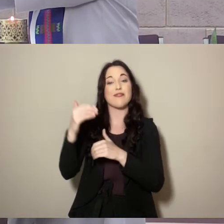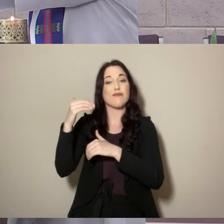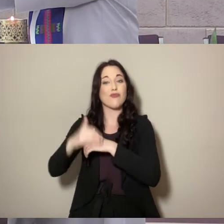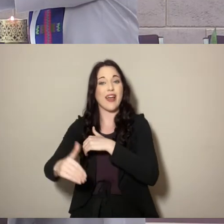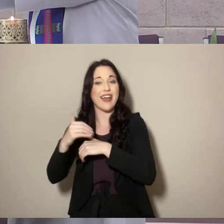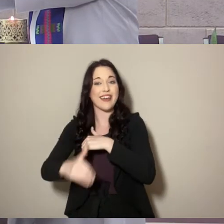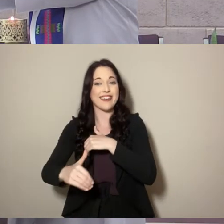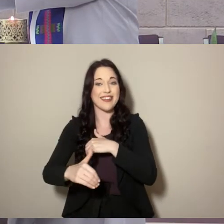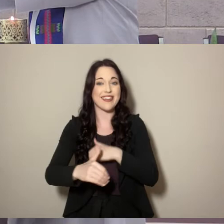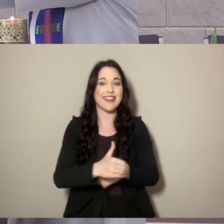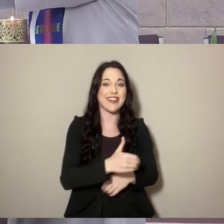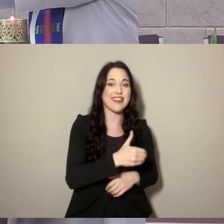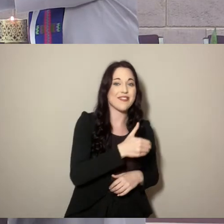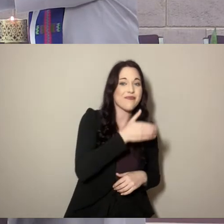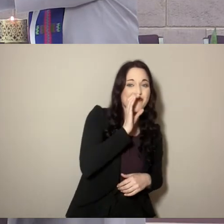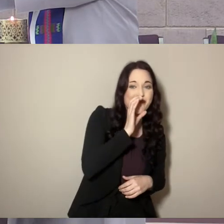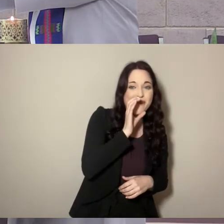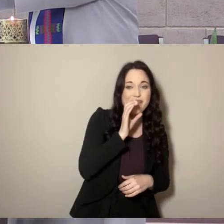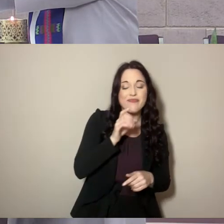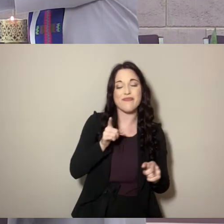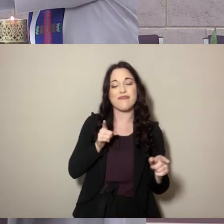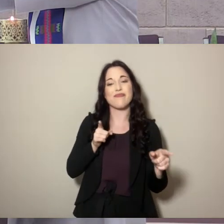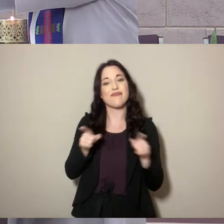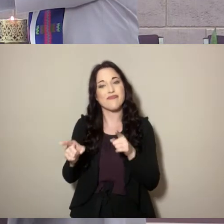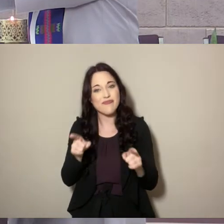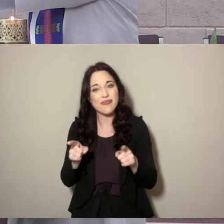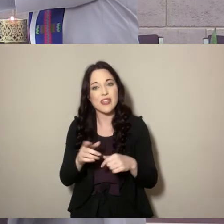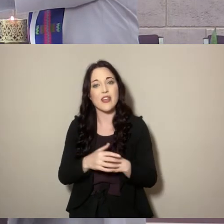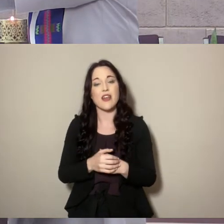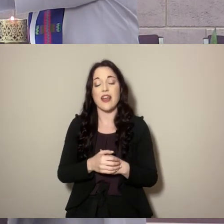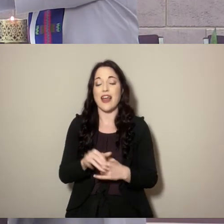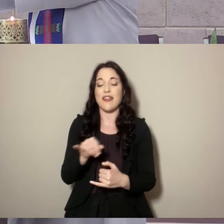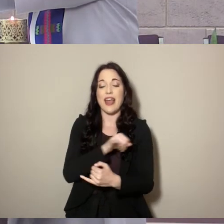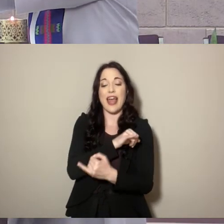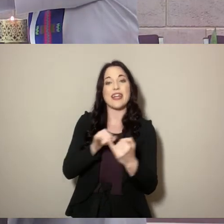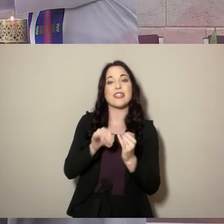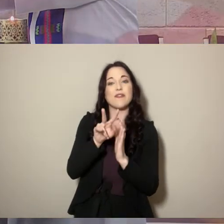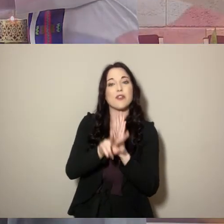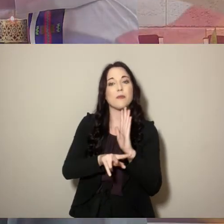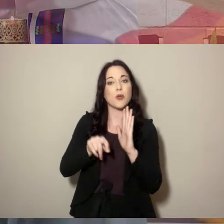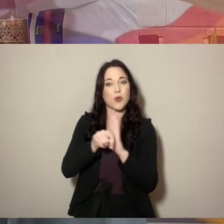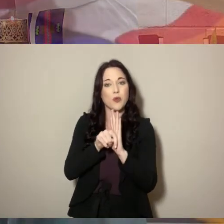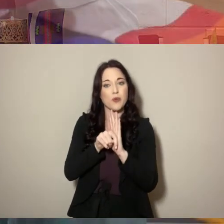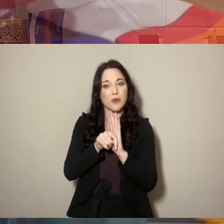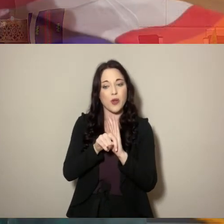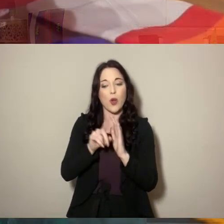accepting communion, we would like to invite each of us to receive communion.